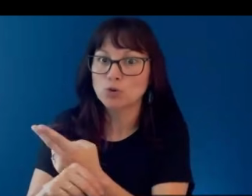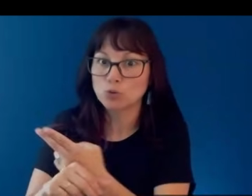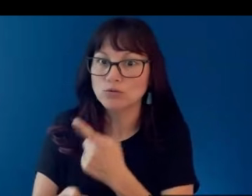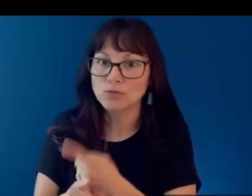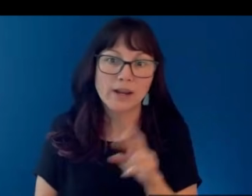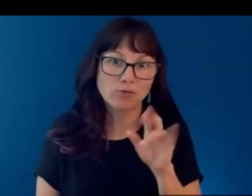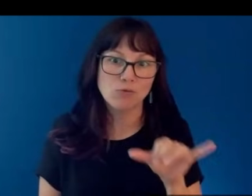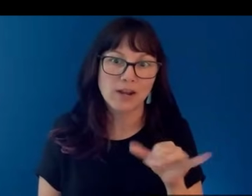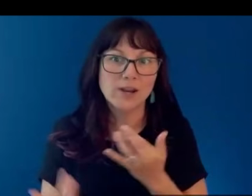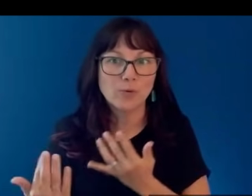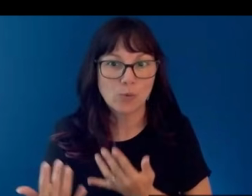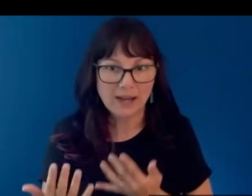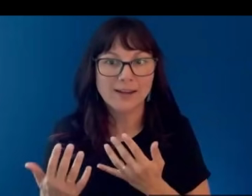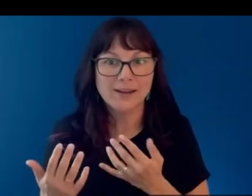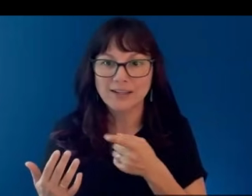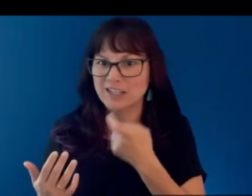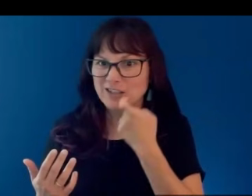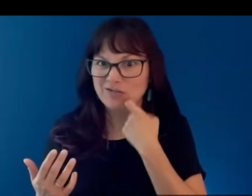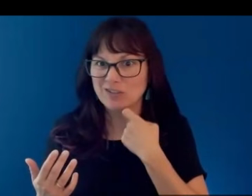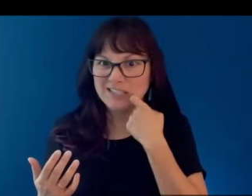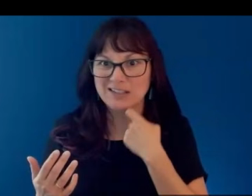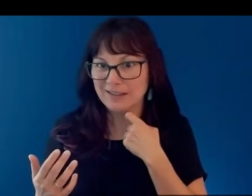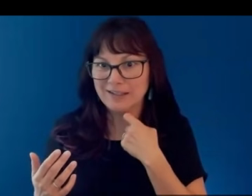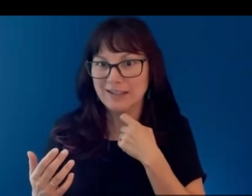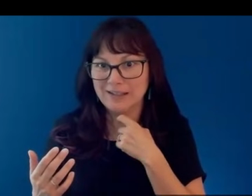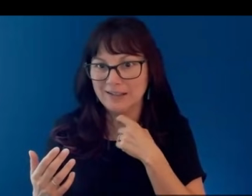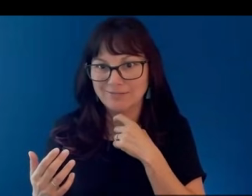waited, just tapped into it recently.